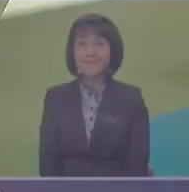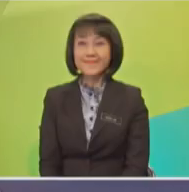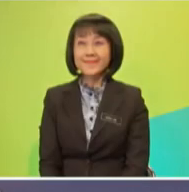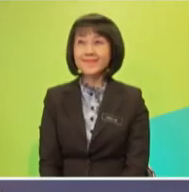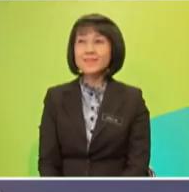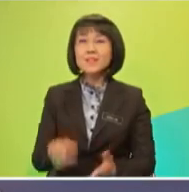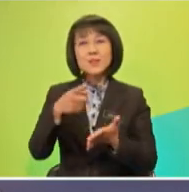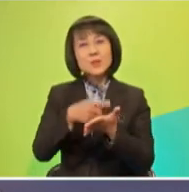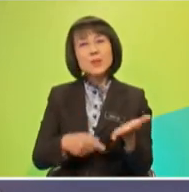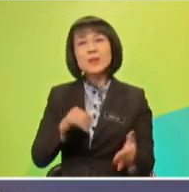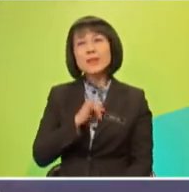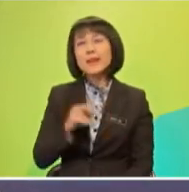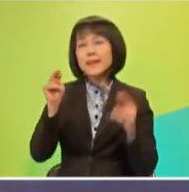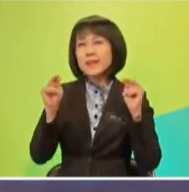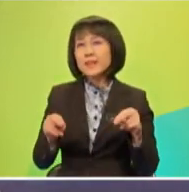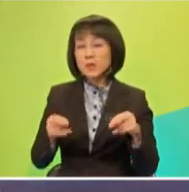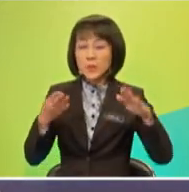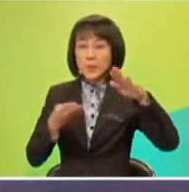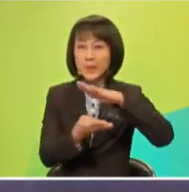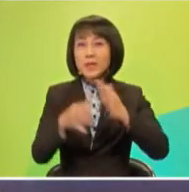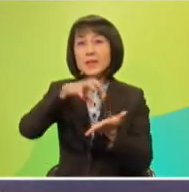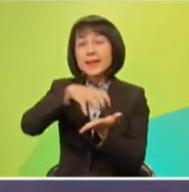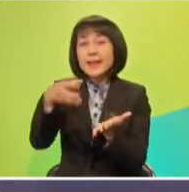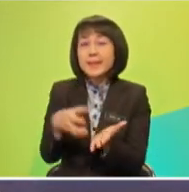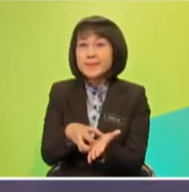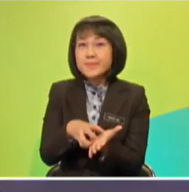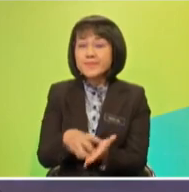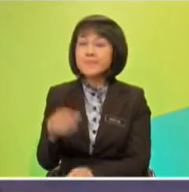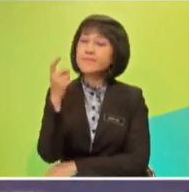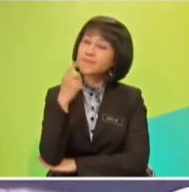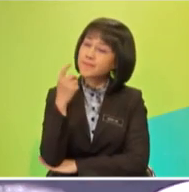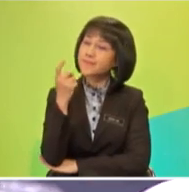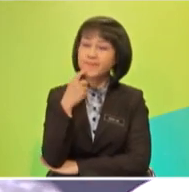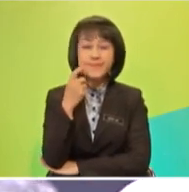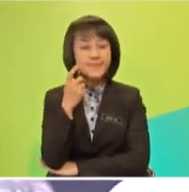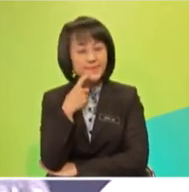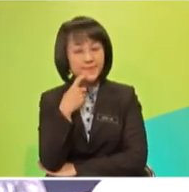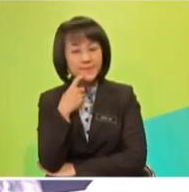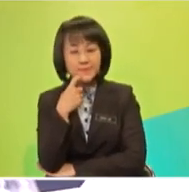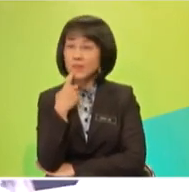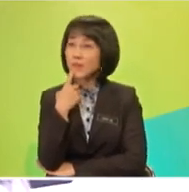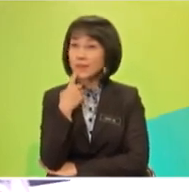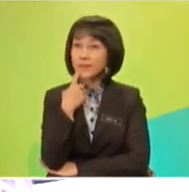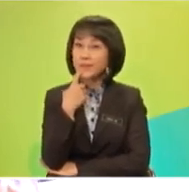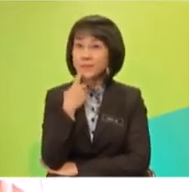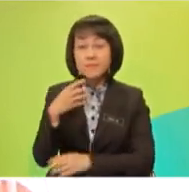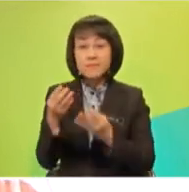What do I need to bake a cake? Let me see. A packet of